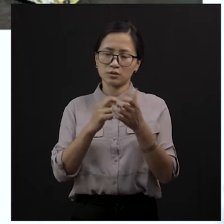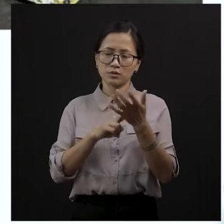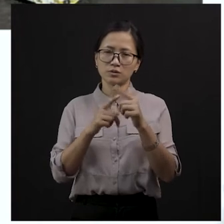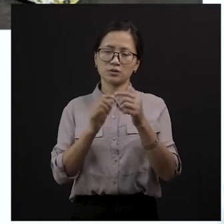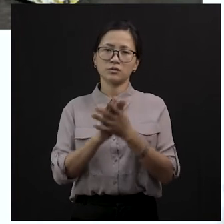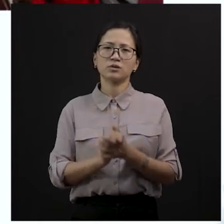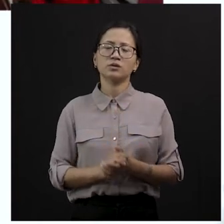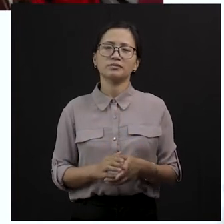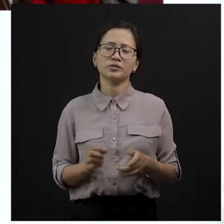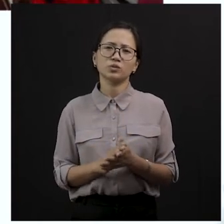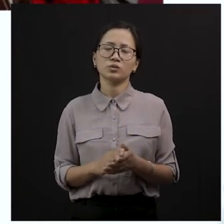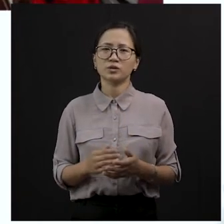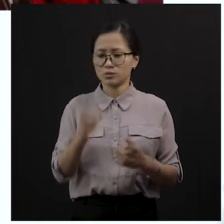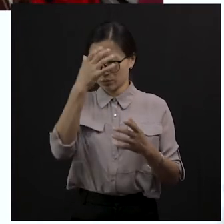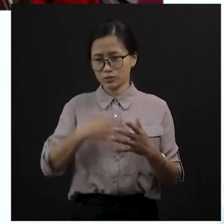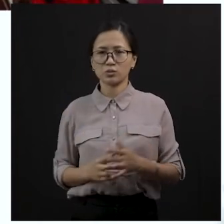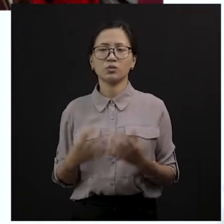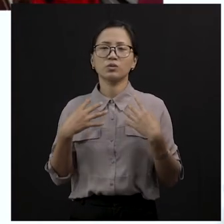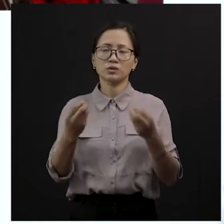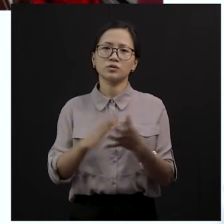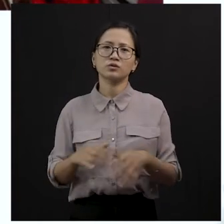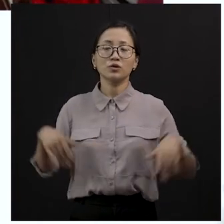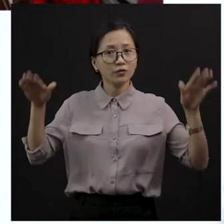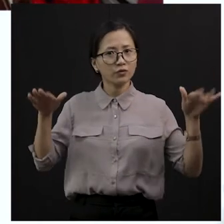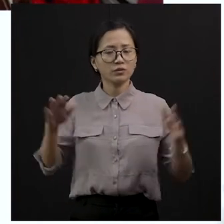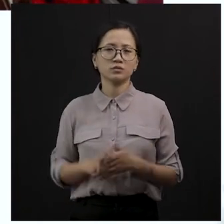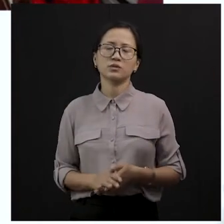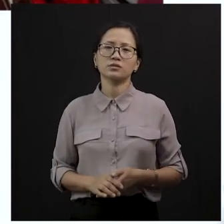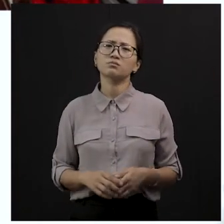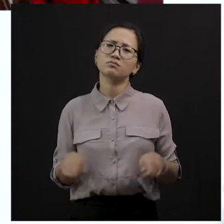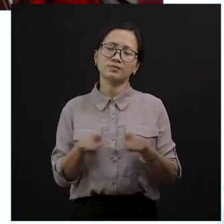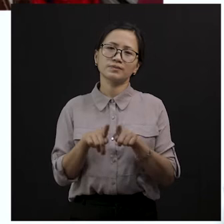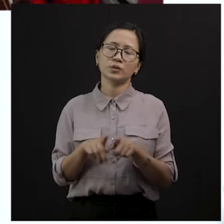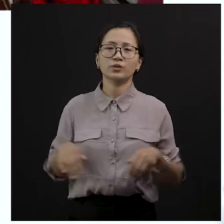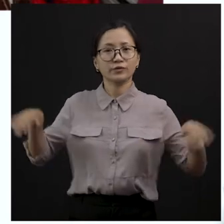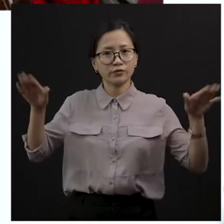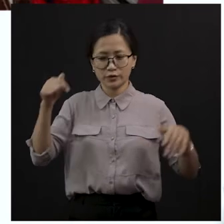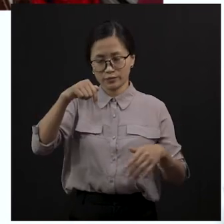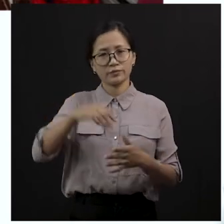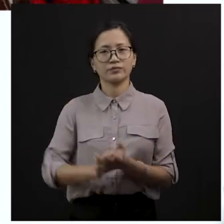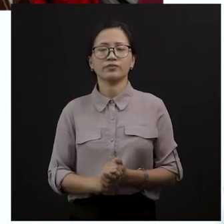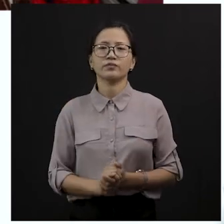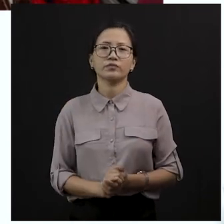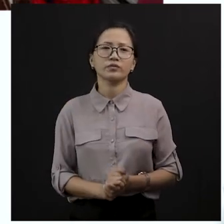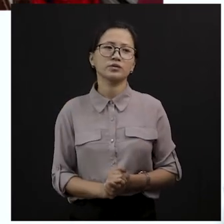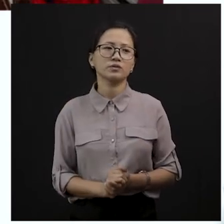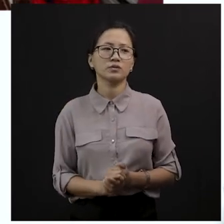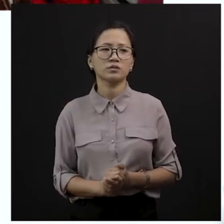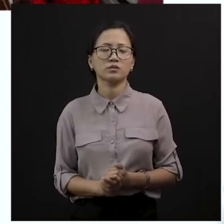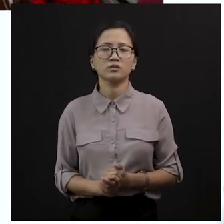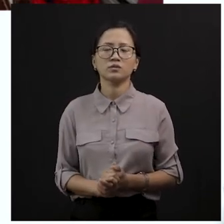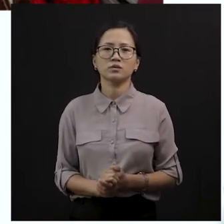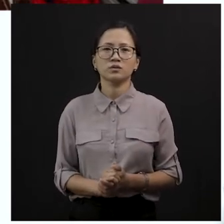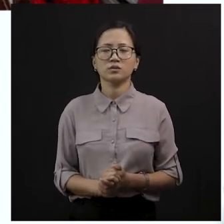fly, right? So, we can now travel easily from one place to another within a short span